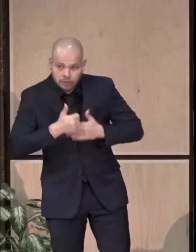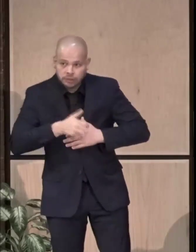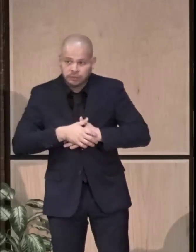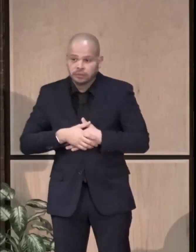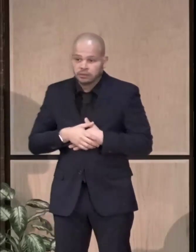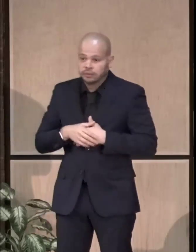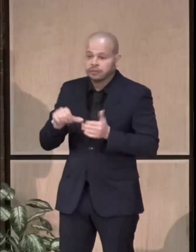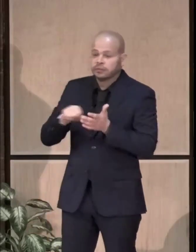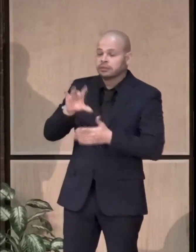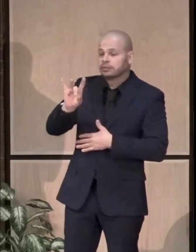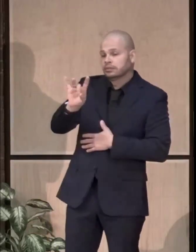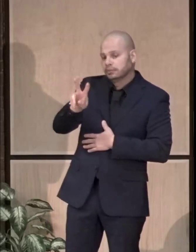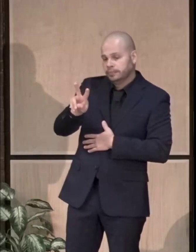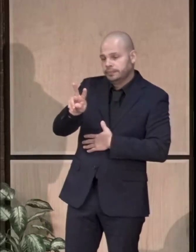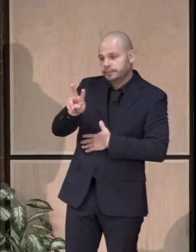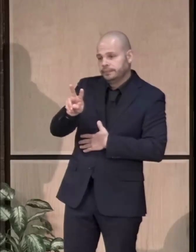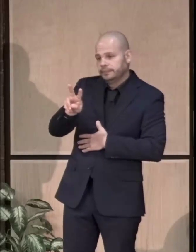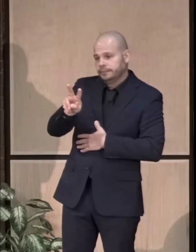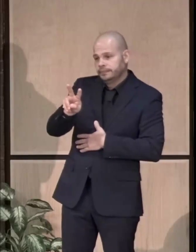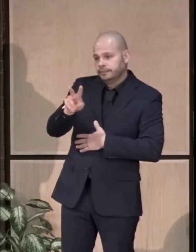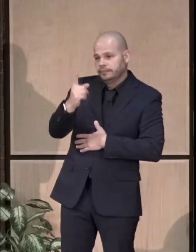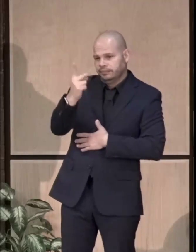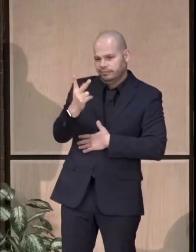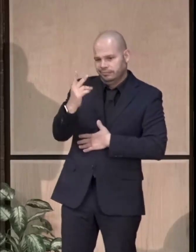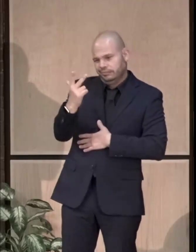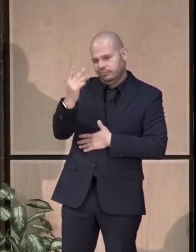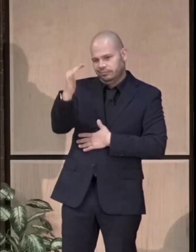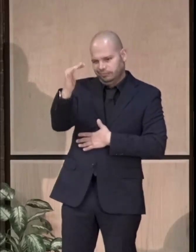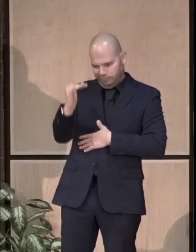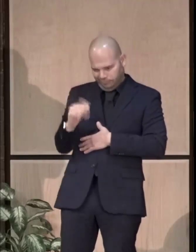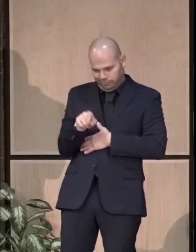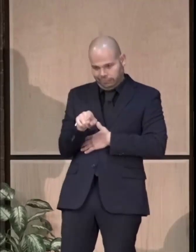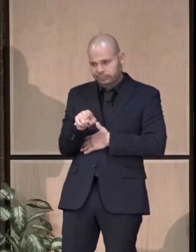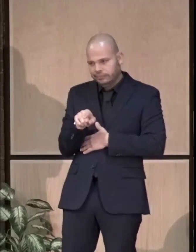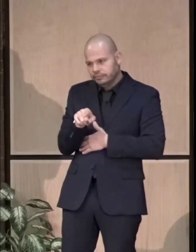down, it's, you say he was unable to really give any specifics.